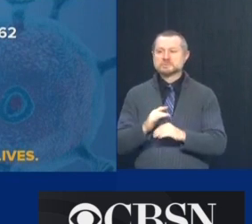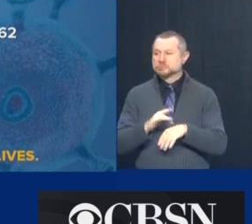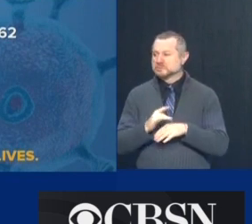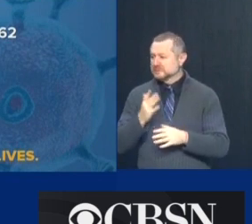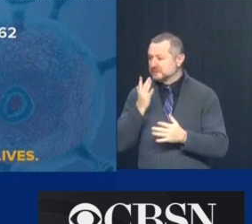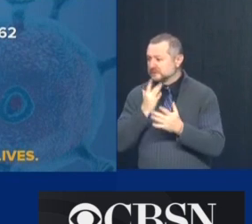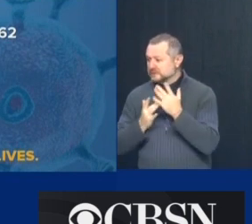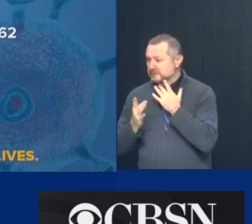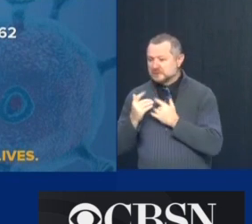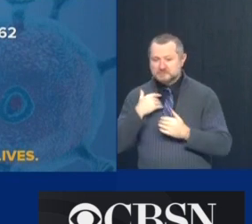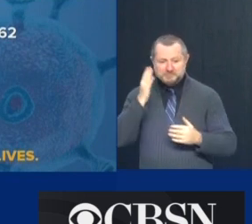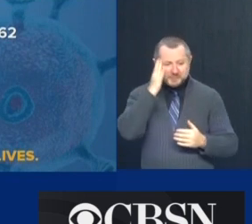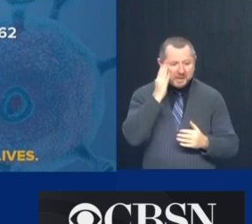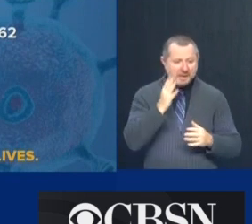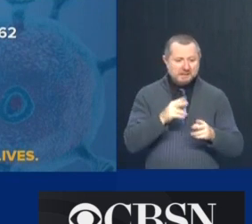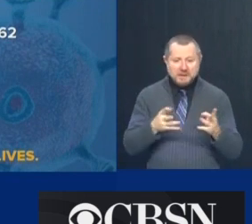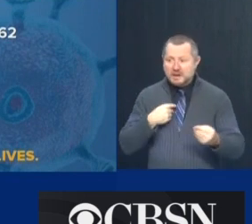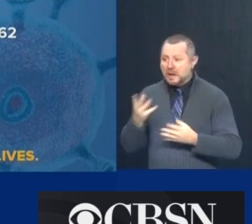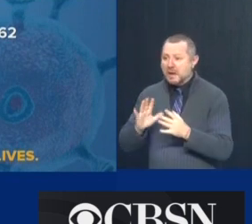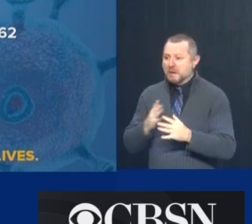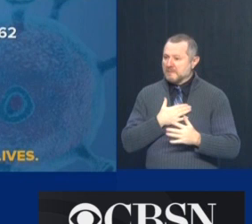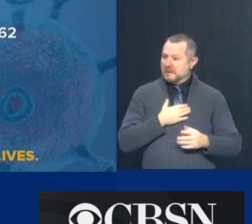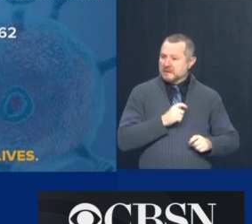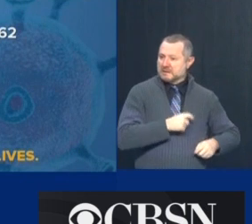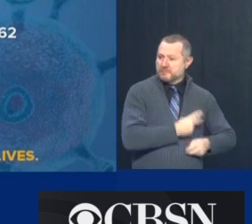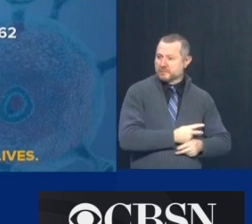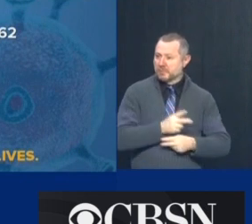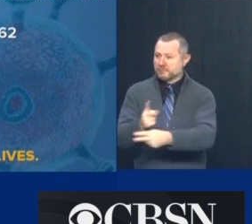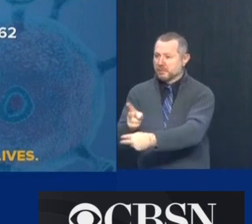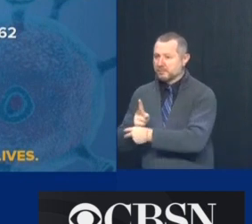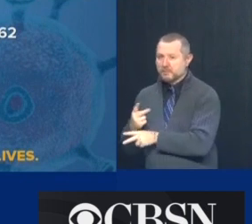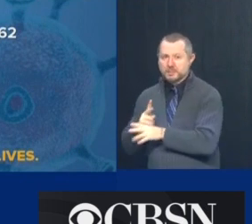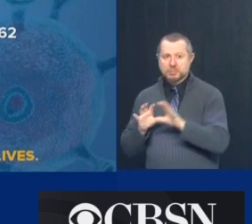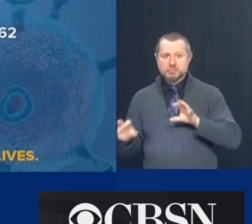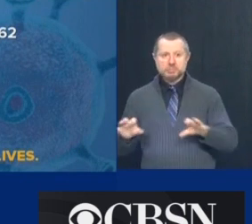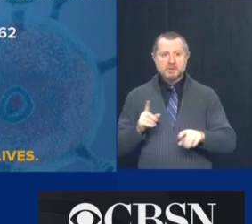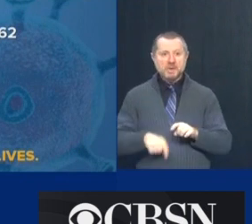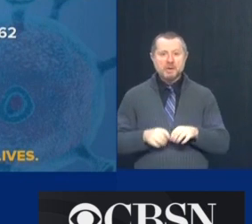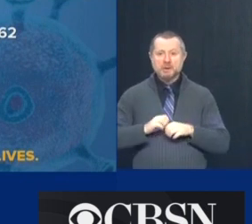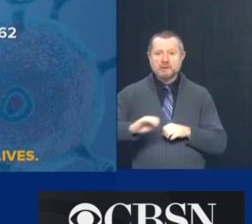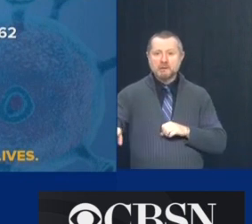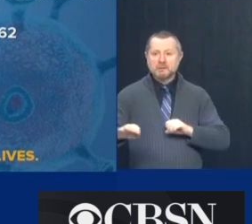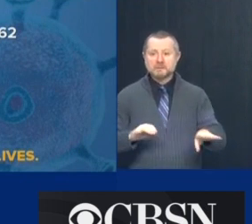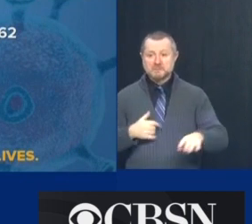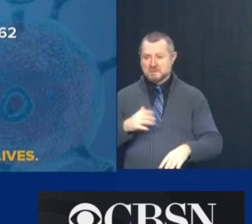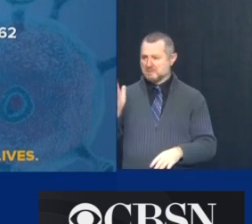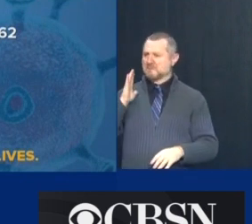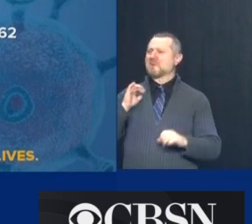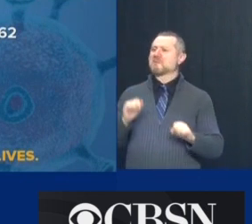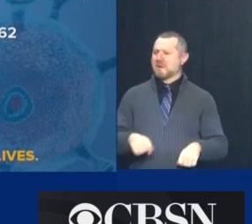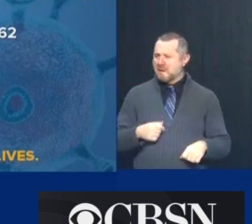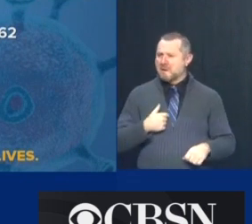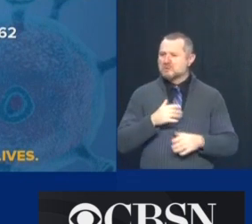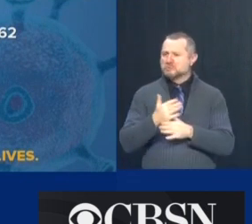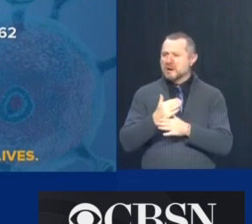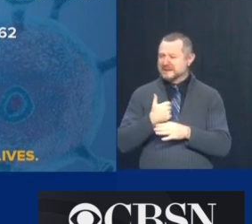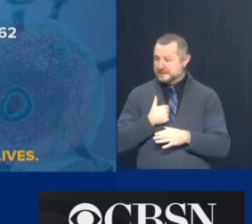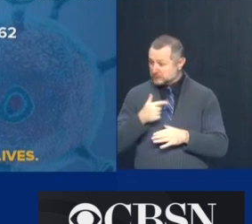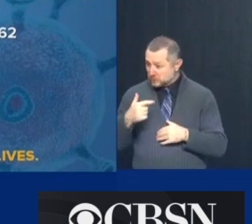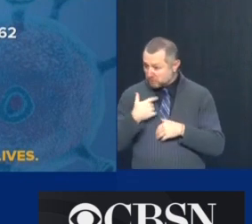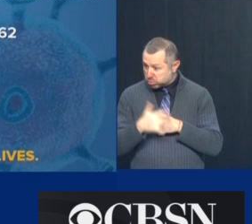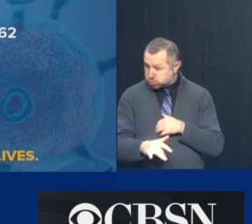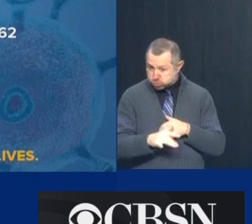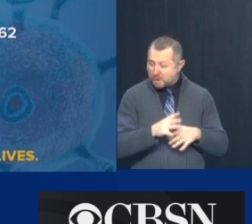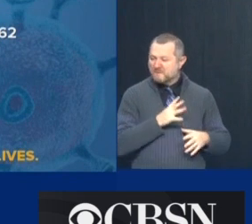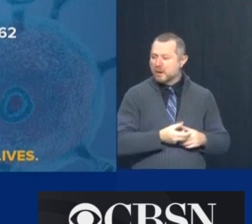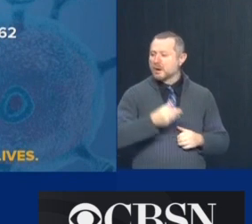bring resources from upstate to downstate, like we did in the spring, or from downstate